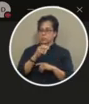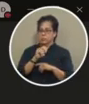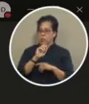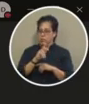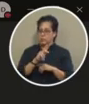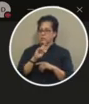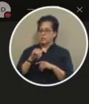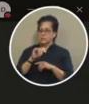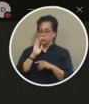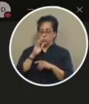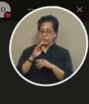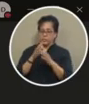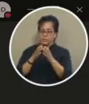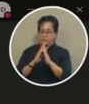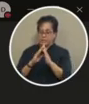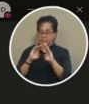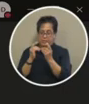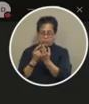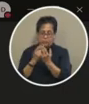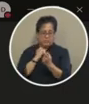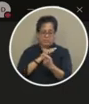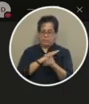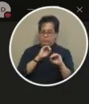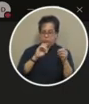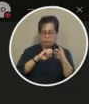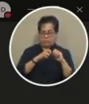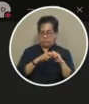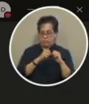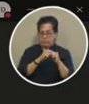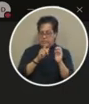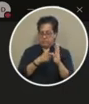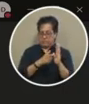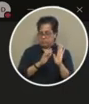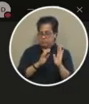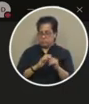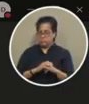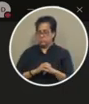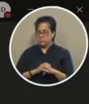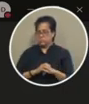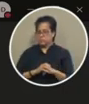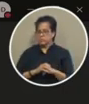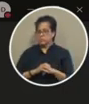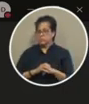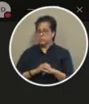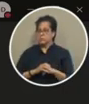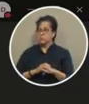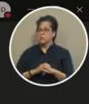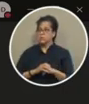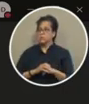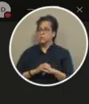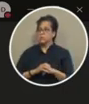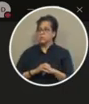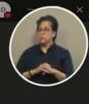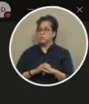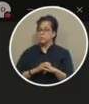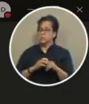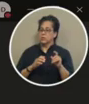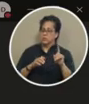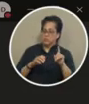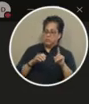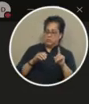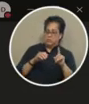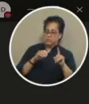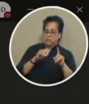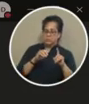to council. Staff has no issues with this item. Okay, Representative Schwartzbein wanted to say something